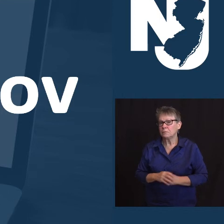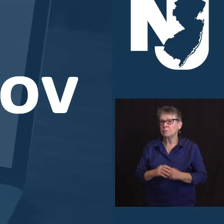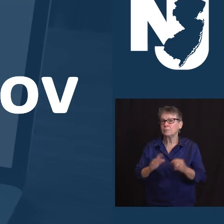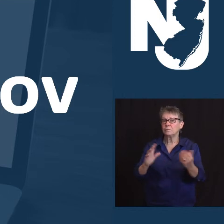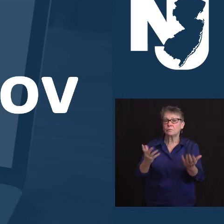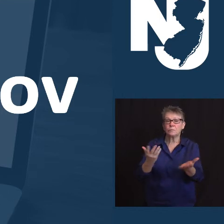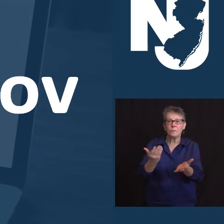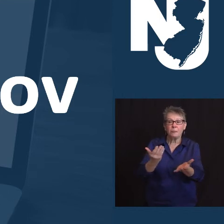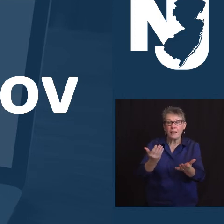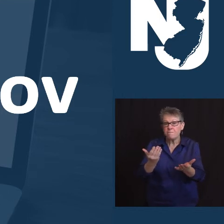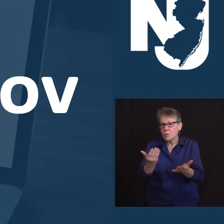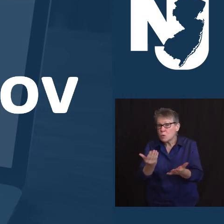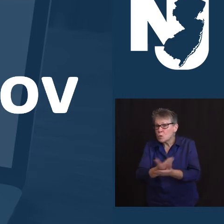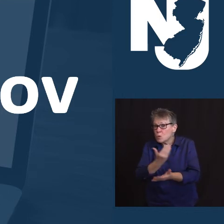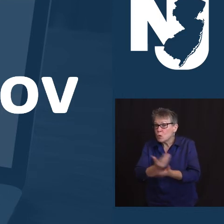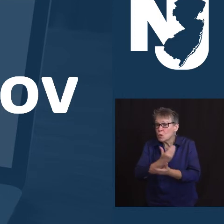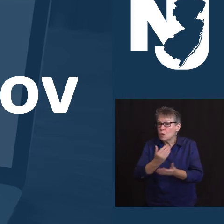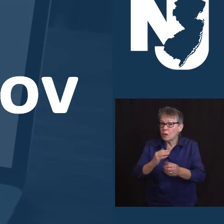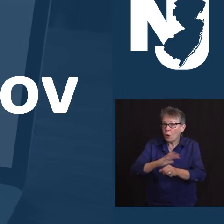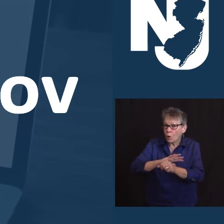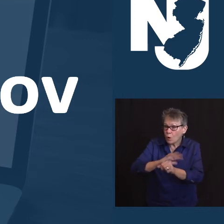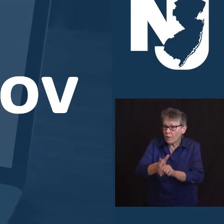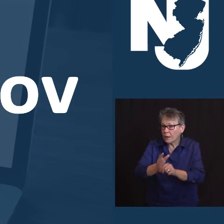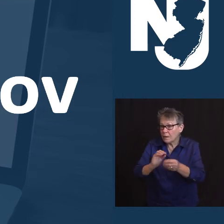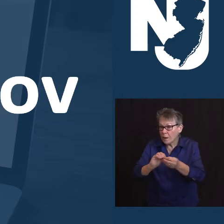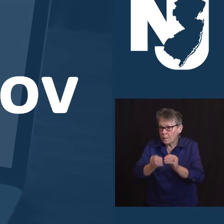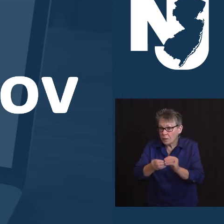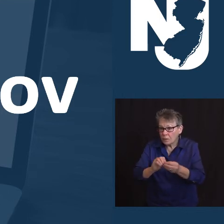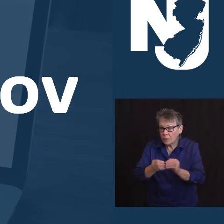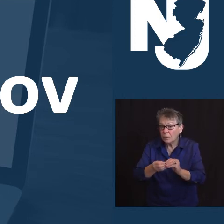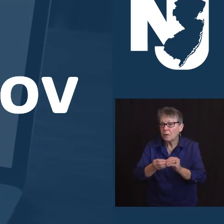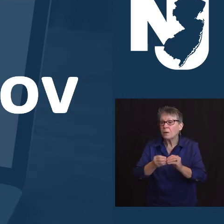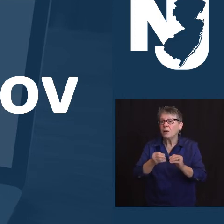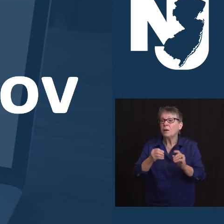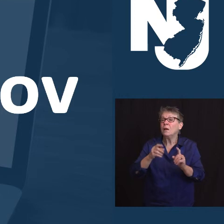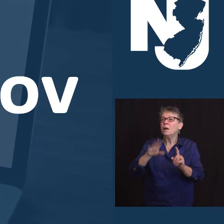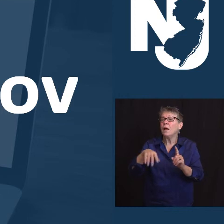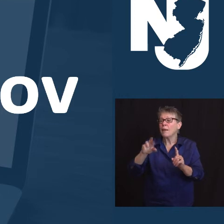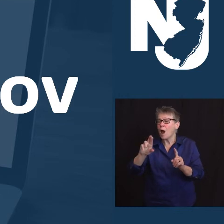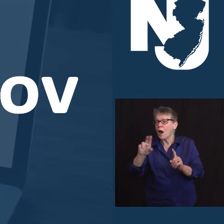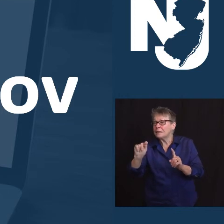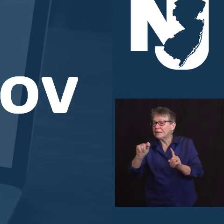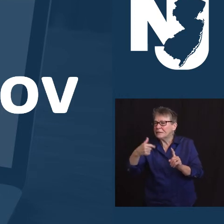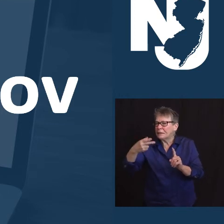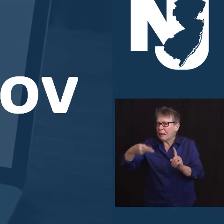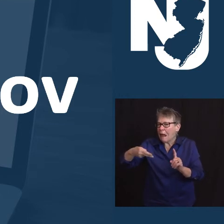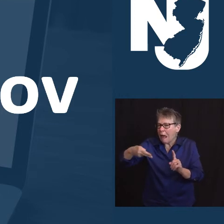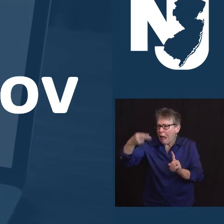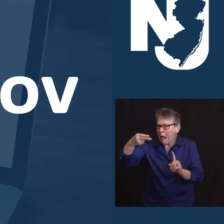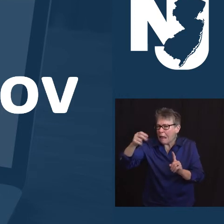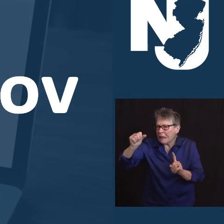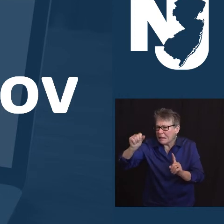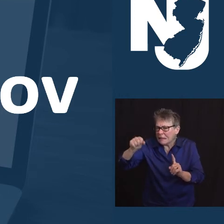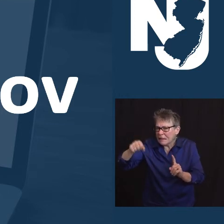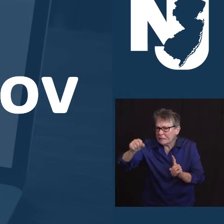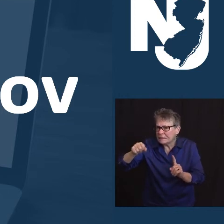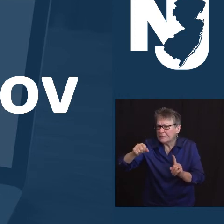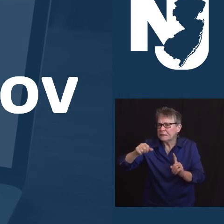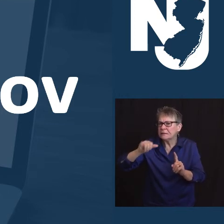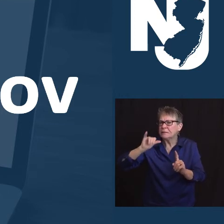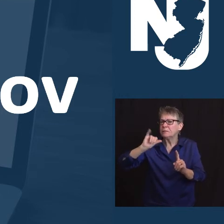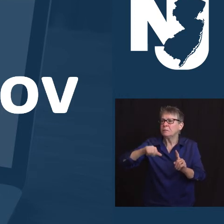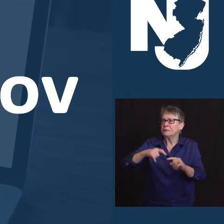numbers and the rate of transmission, while still high, are far off the peaks we saw just several weeks ago. The numbers